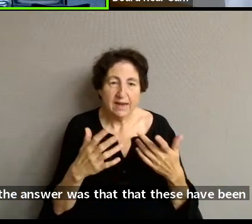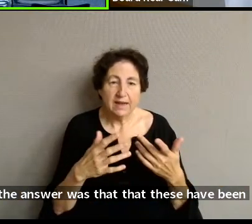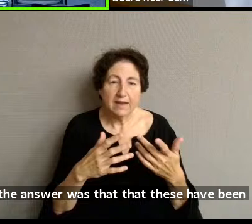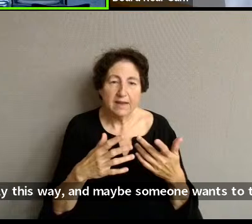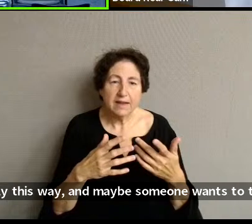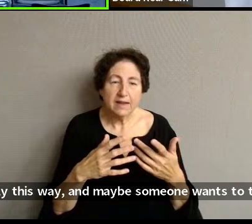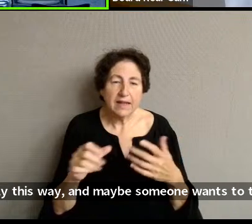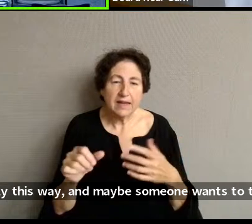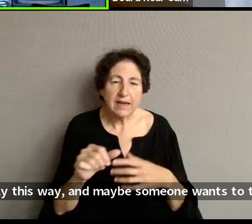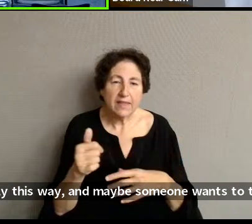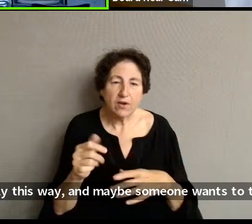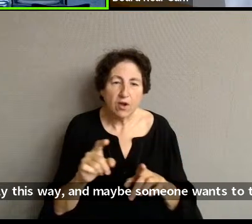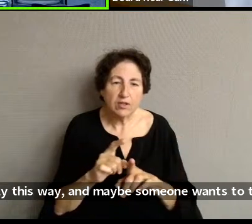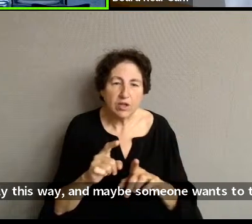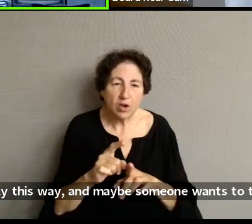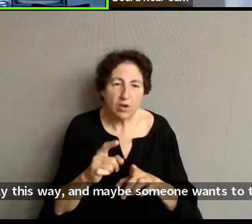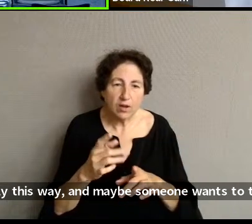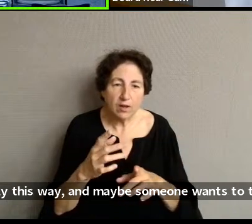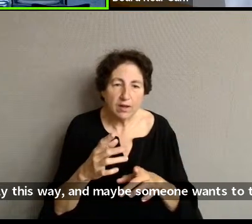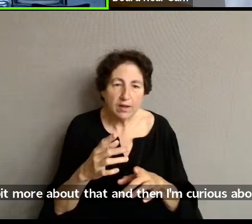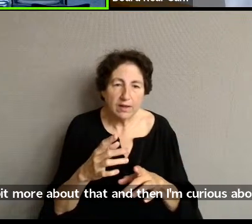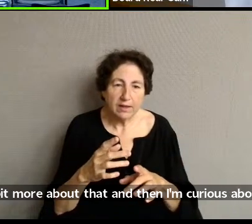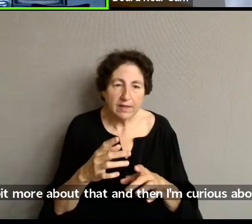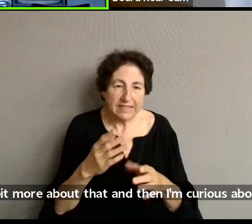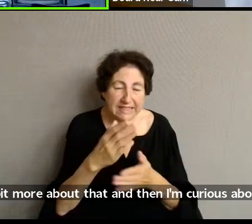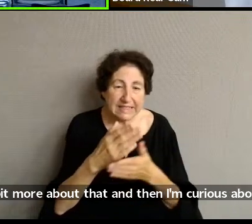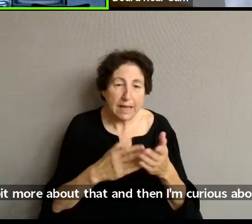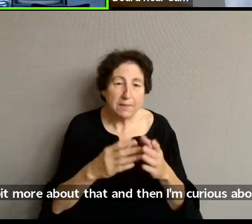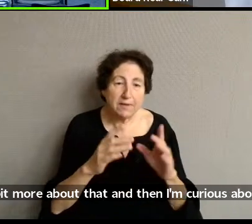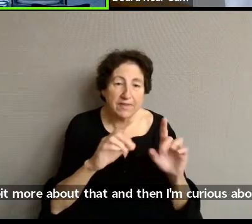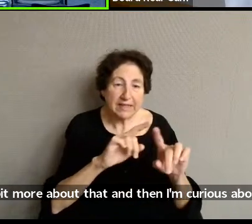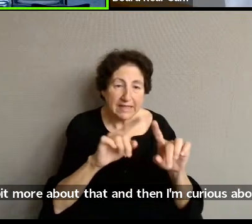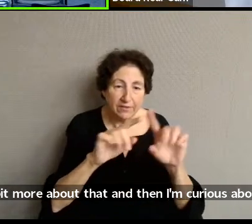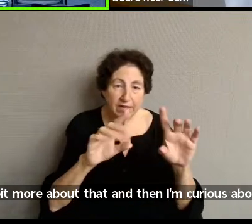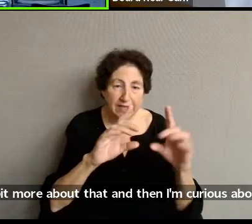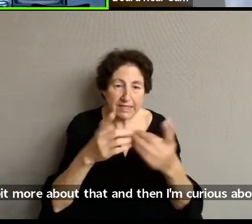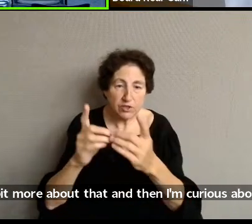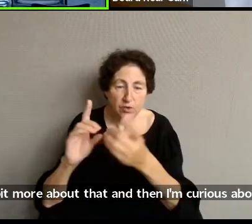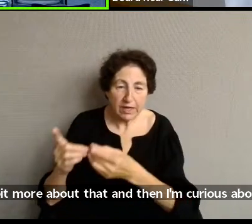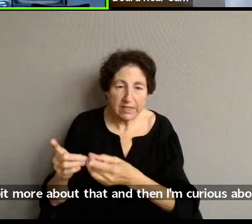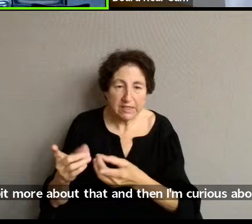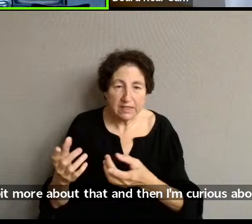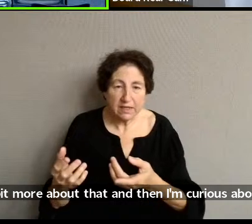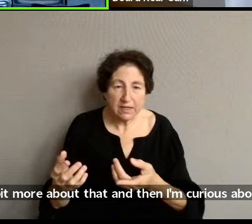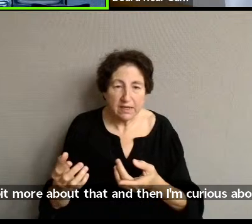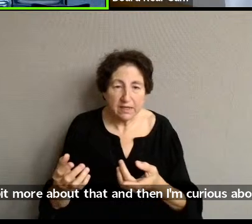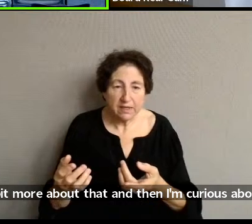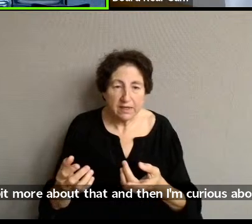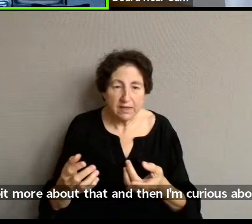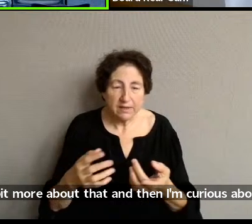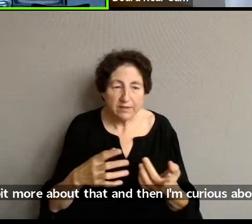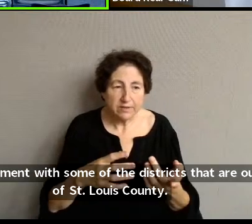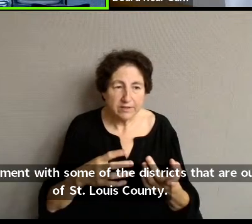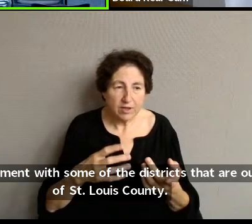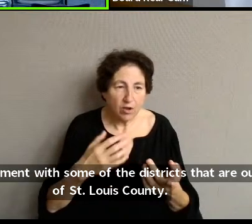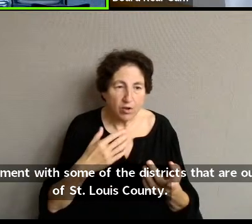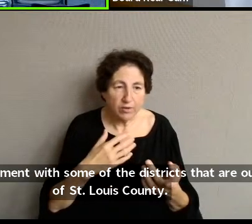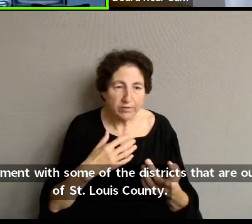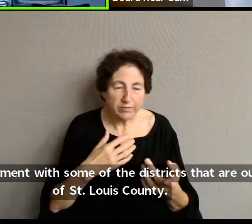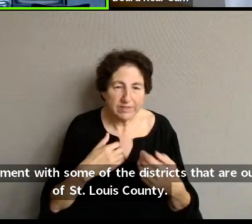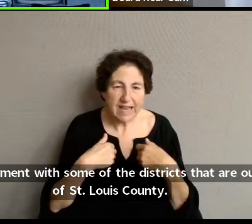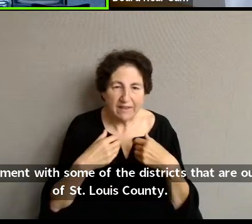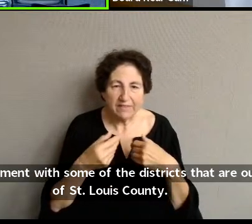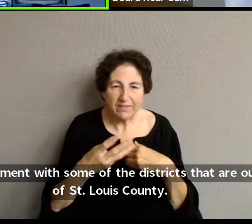And then I'm also curious about our arrangement with some of the districts that are outside of St. Louis County. So those Yes. are my questions about